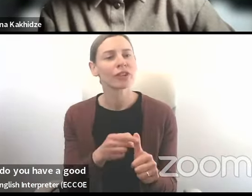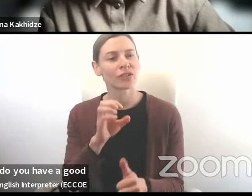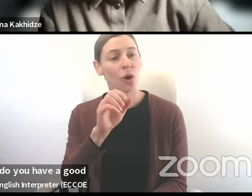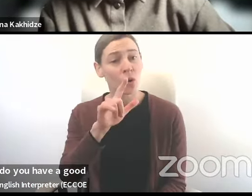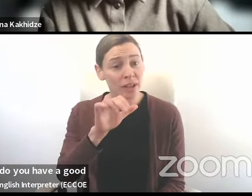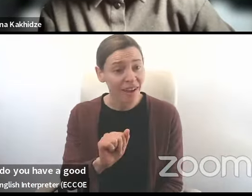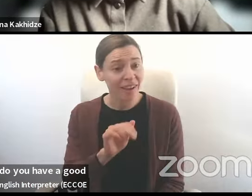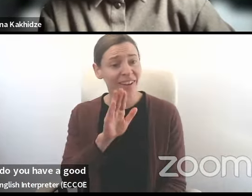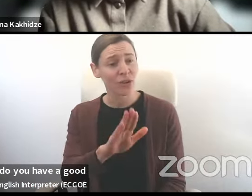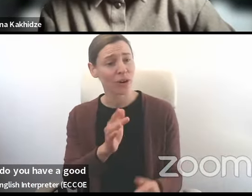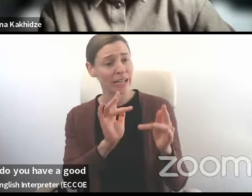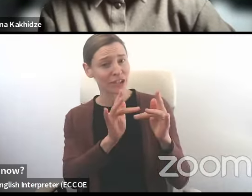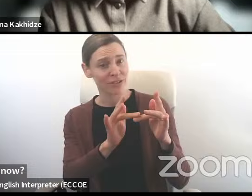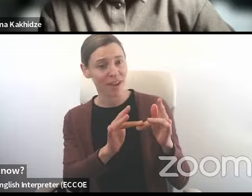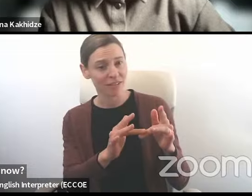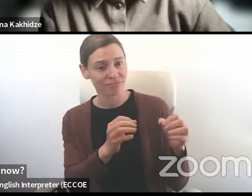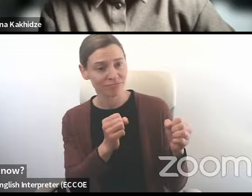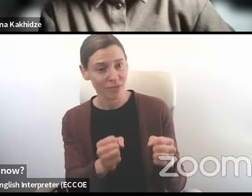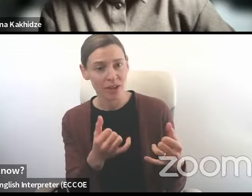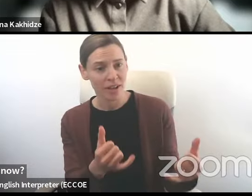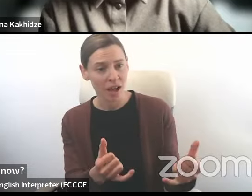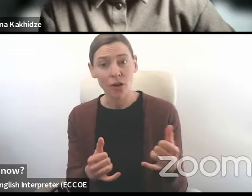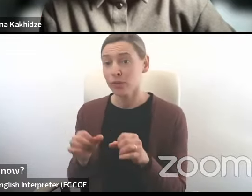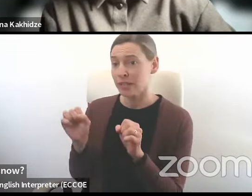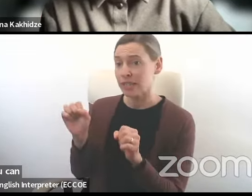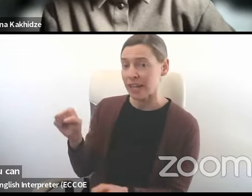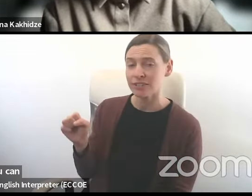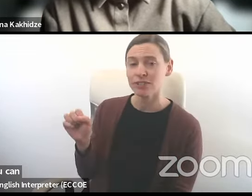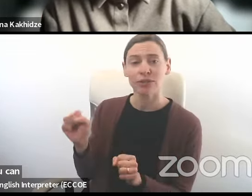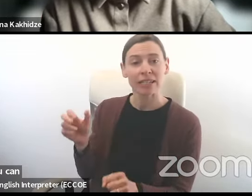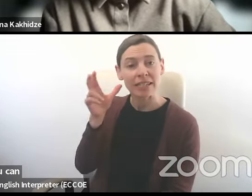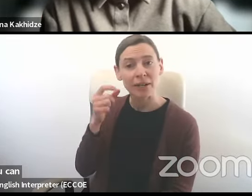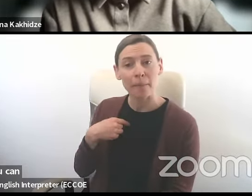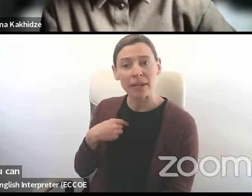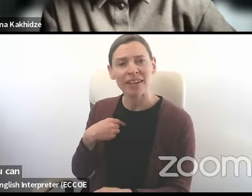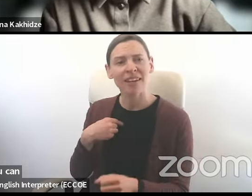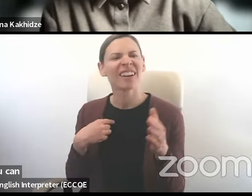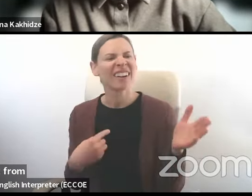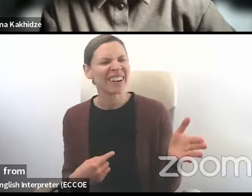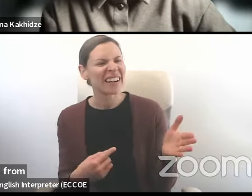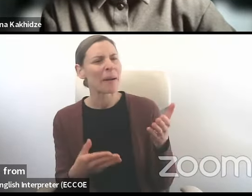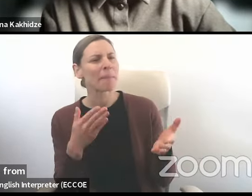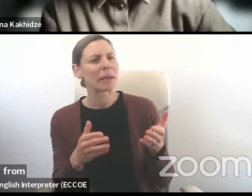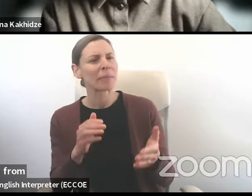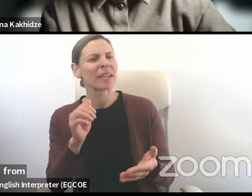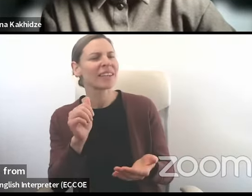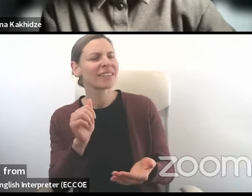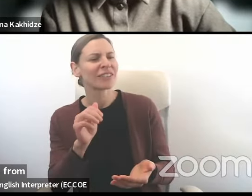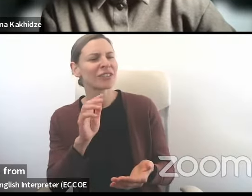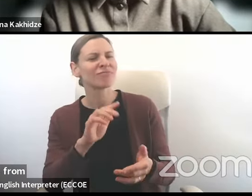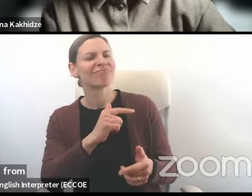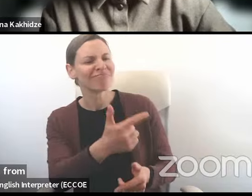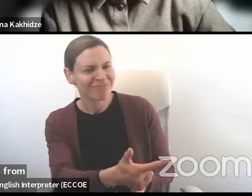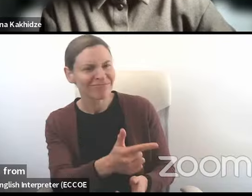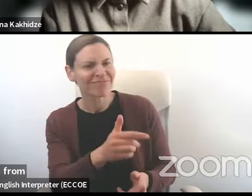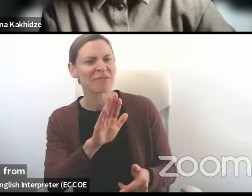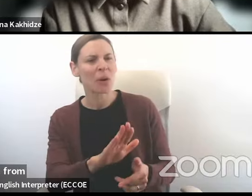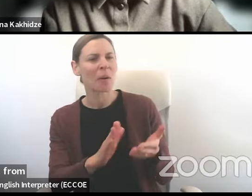Yes, I guess you can hear me now. Maybe let's start from you, because your connection potentially is less stable, so let's go with you